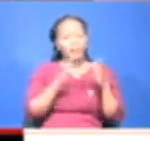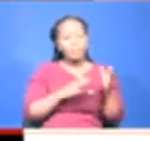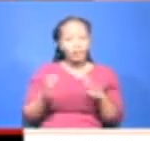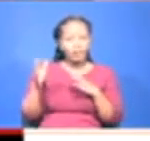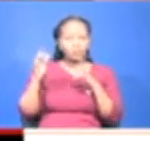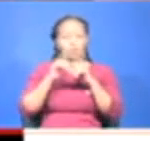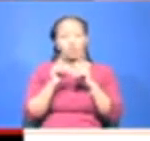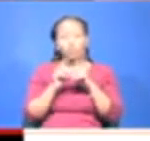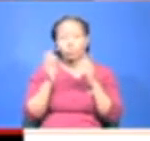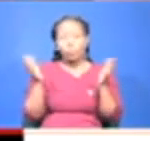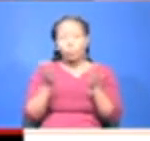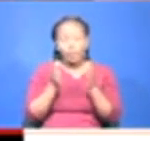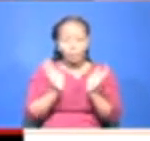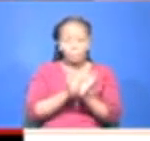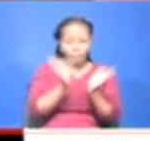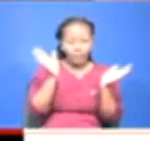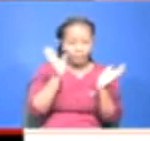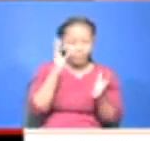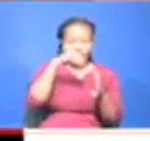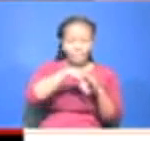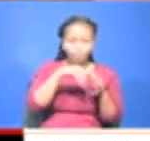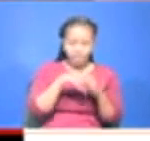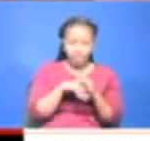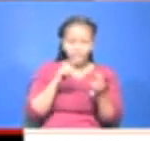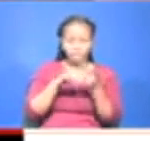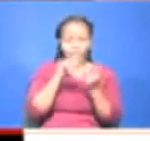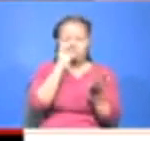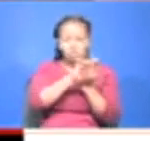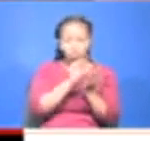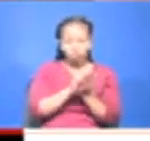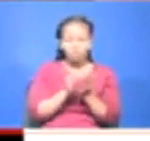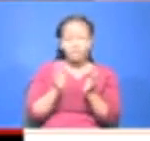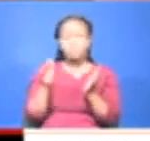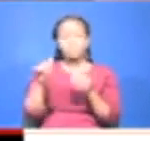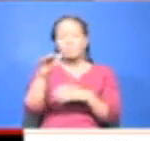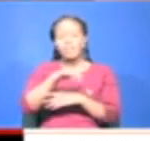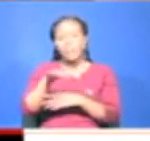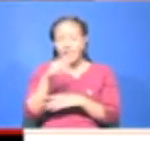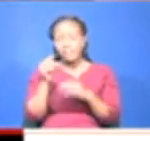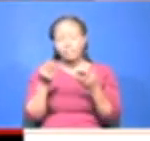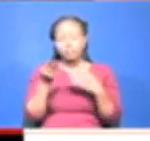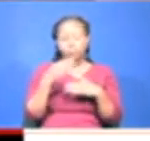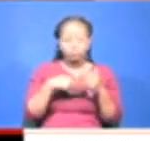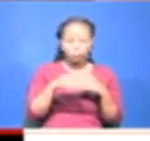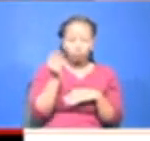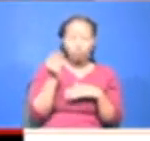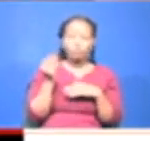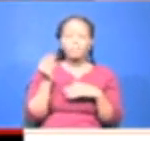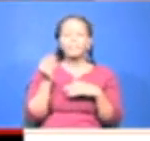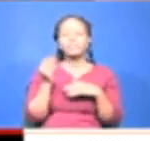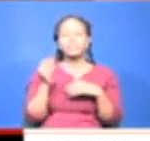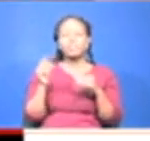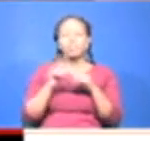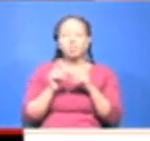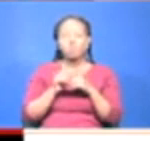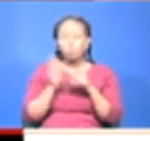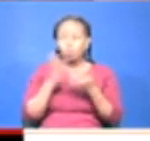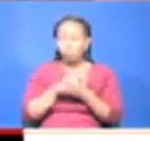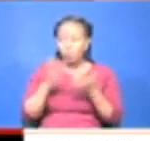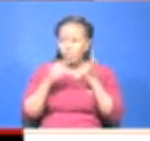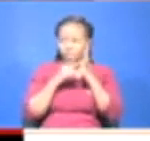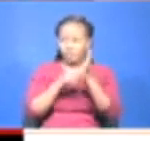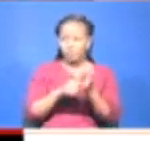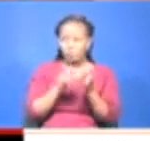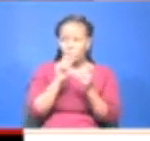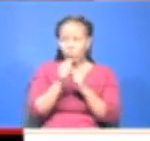public investment in storage and warehousing, procurement, so, you know, products like wheat, which are